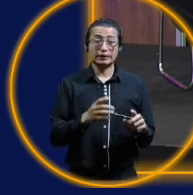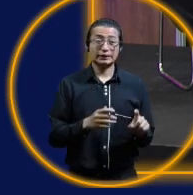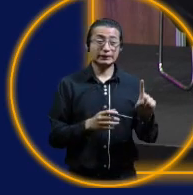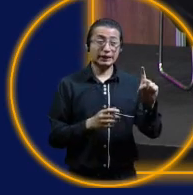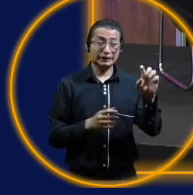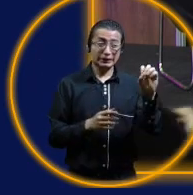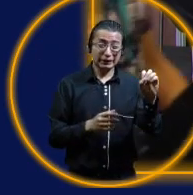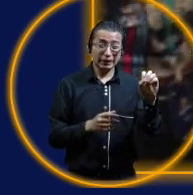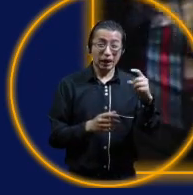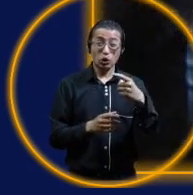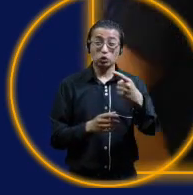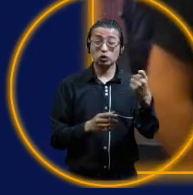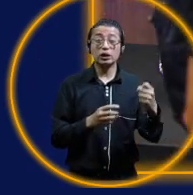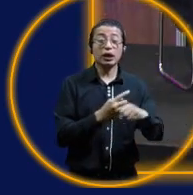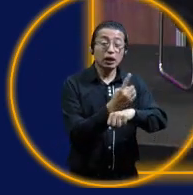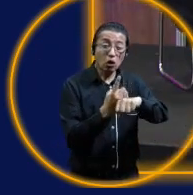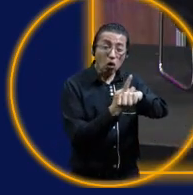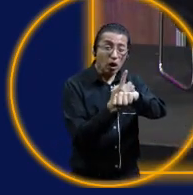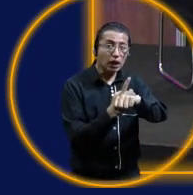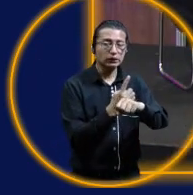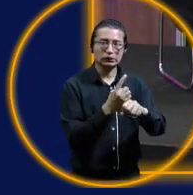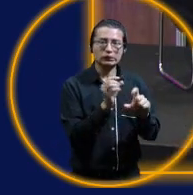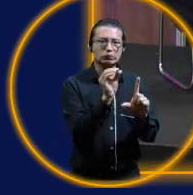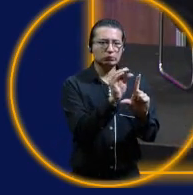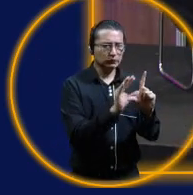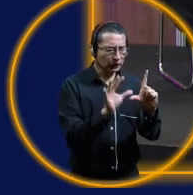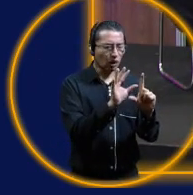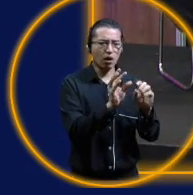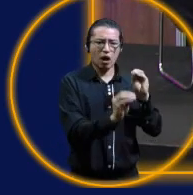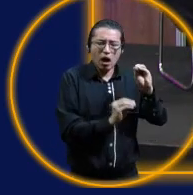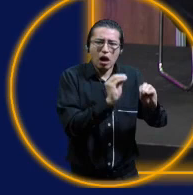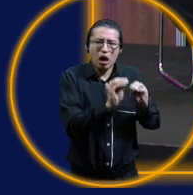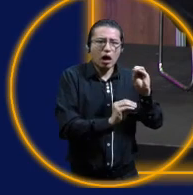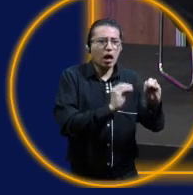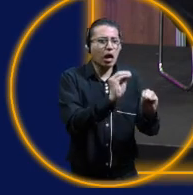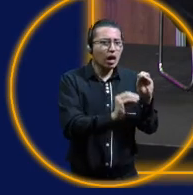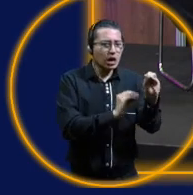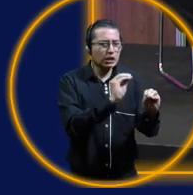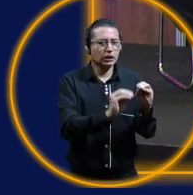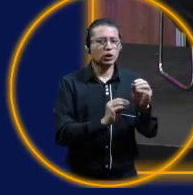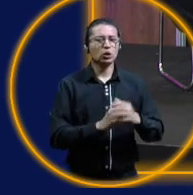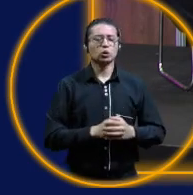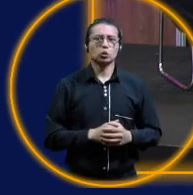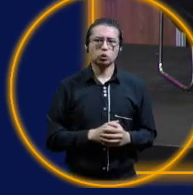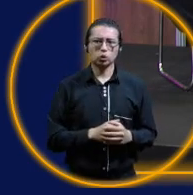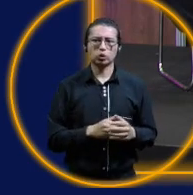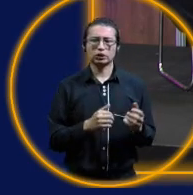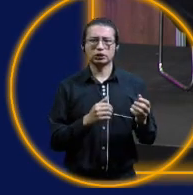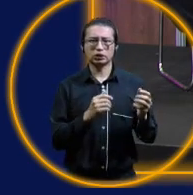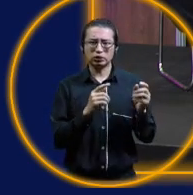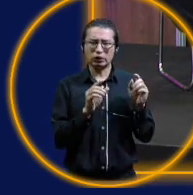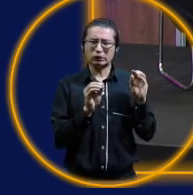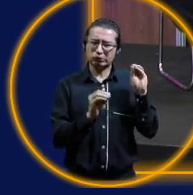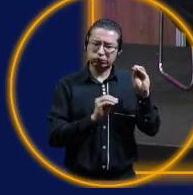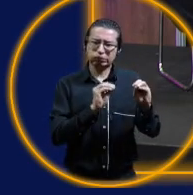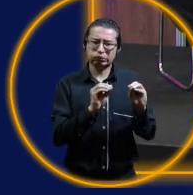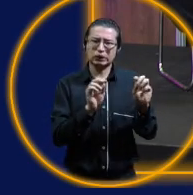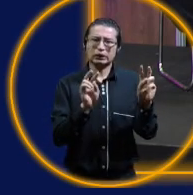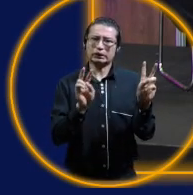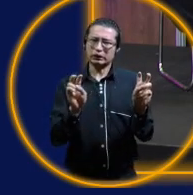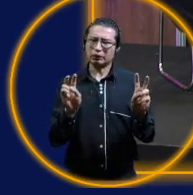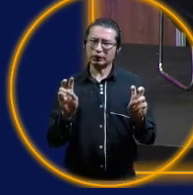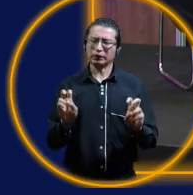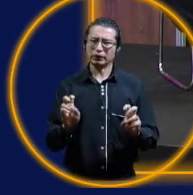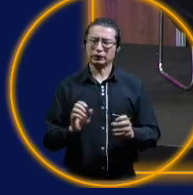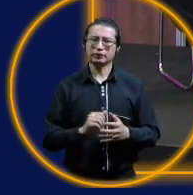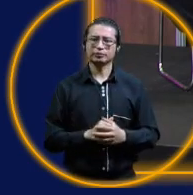And I was giving all of my everything to it and saying no to everything else. And I was seeing my income increase